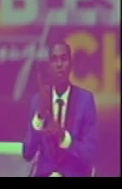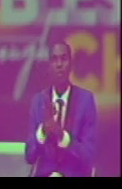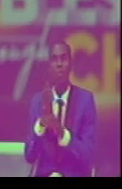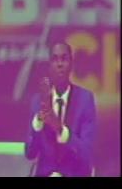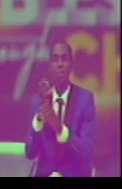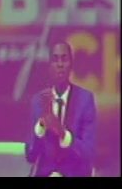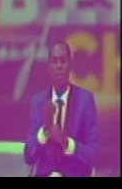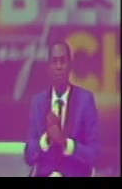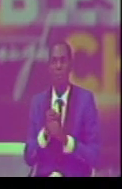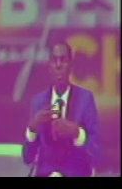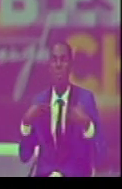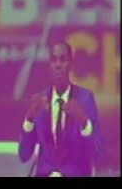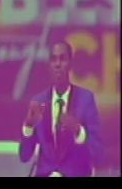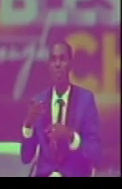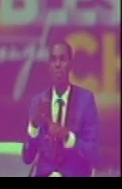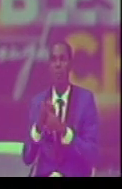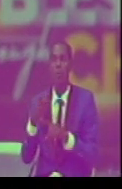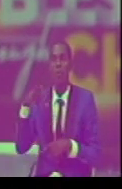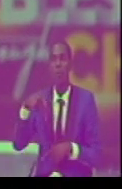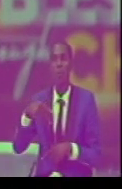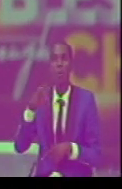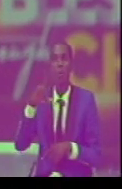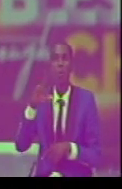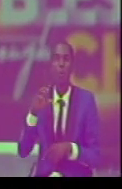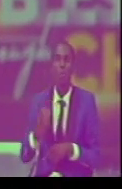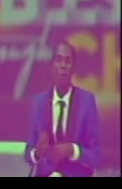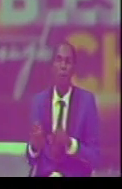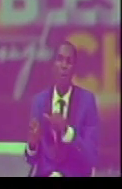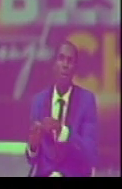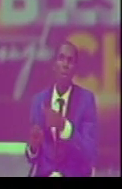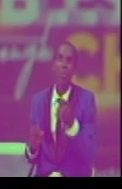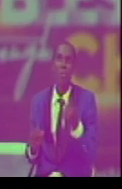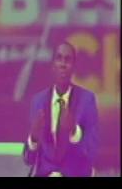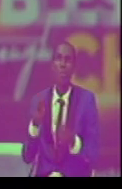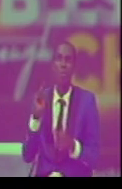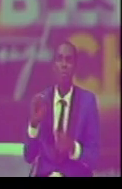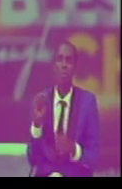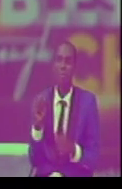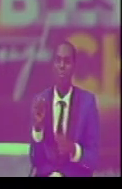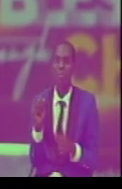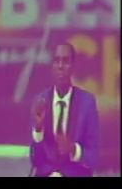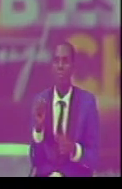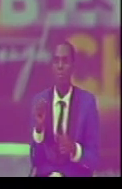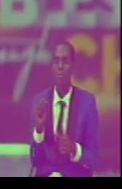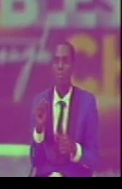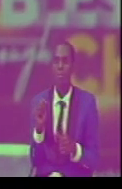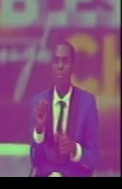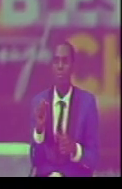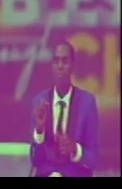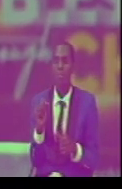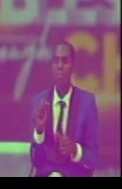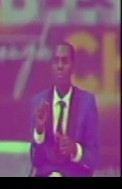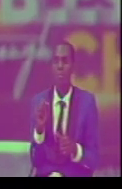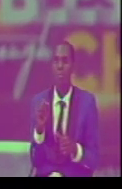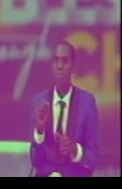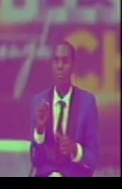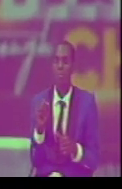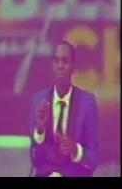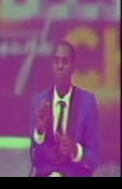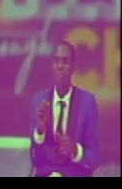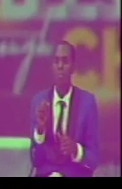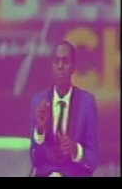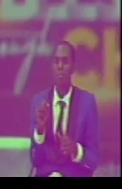received healing from fire after the prayer of the man of God. Also, from social media, we have this coming